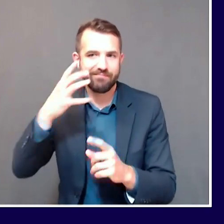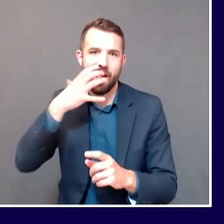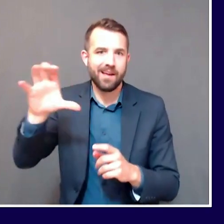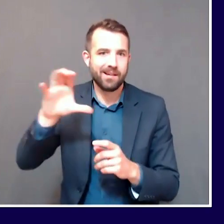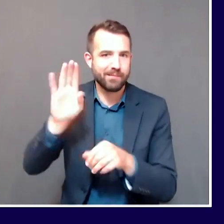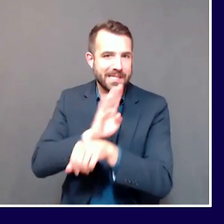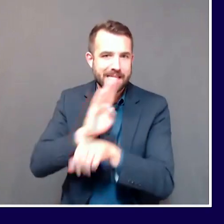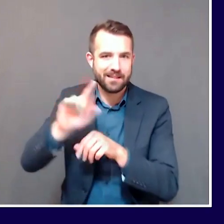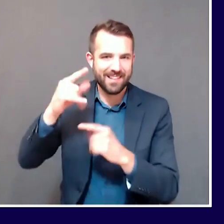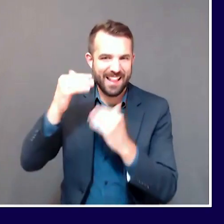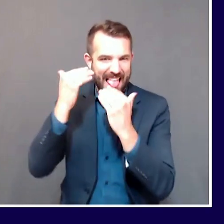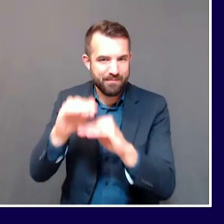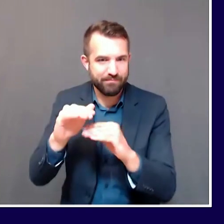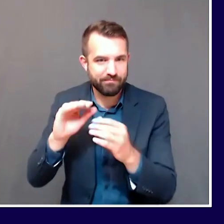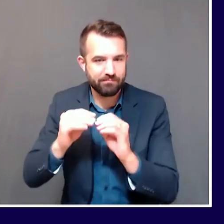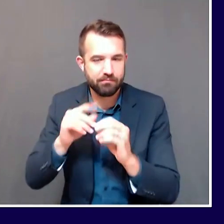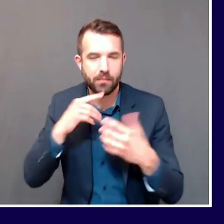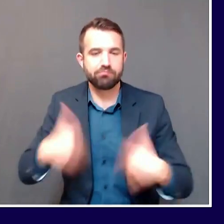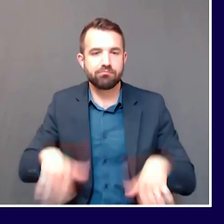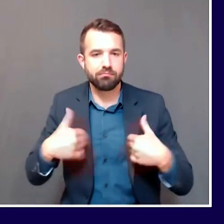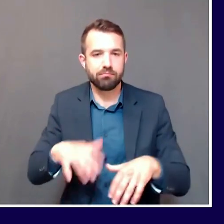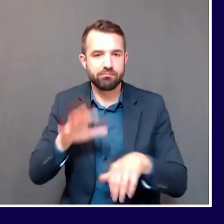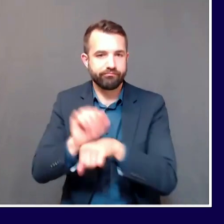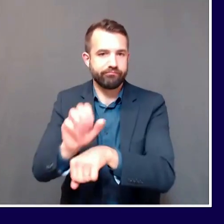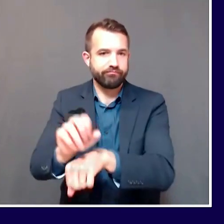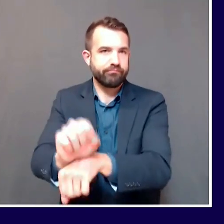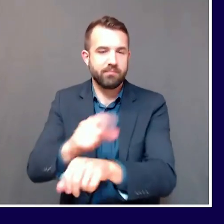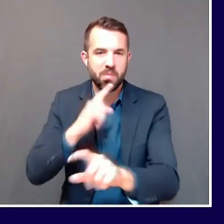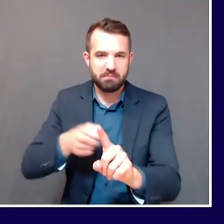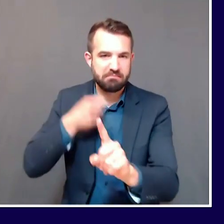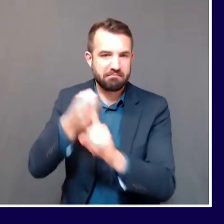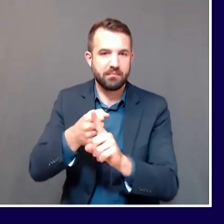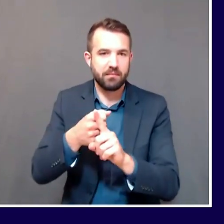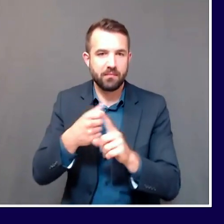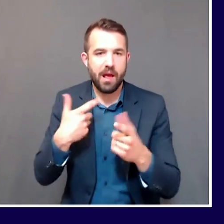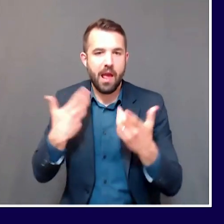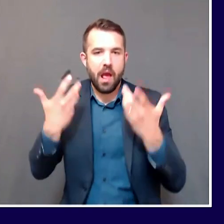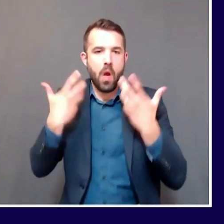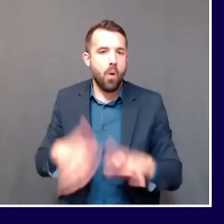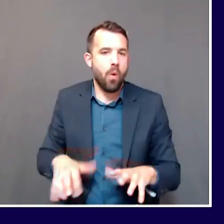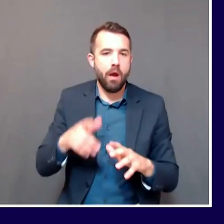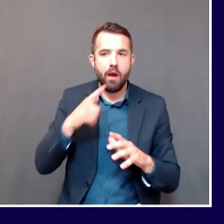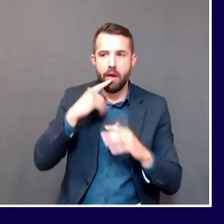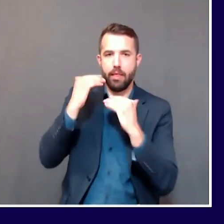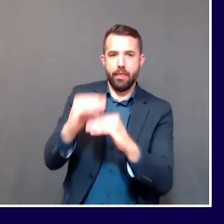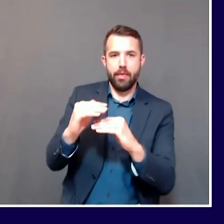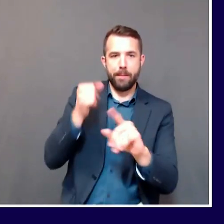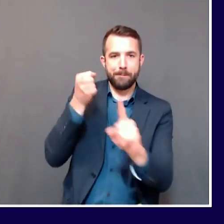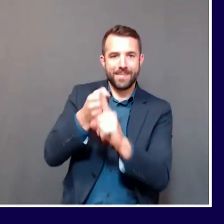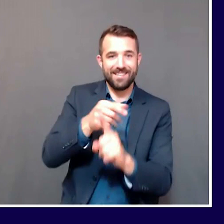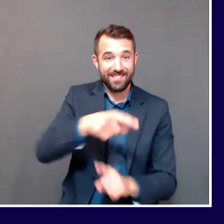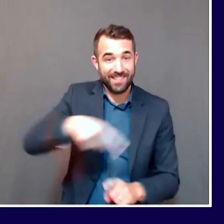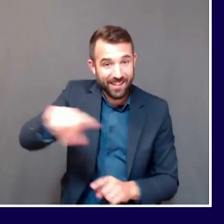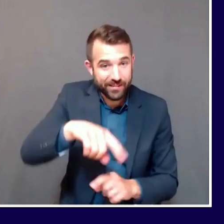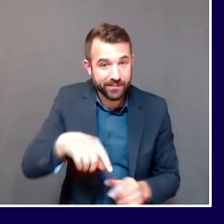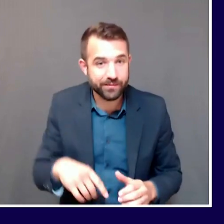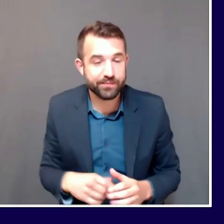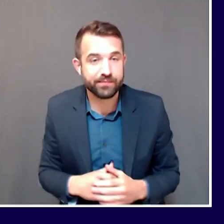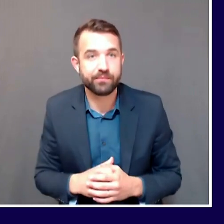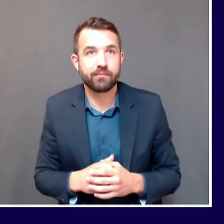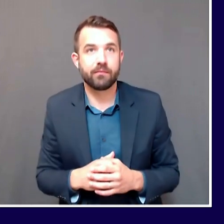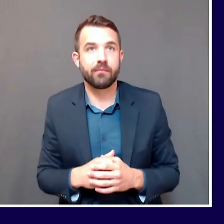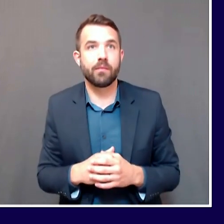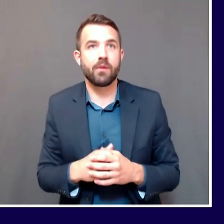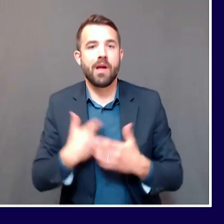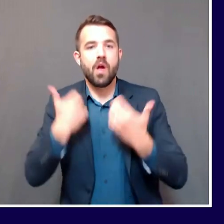alternatives that don't create artificial capacity restraints on hotels. Obviously, I think we are all working on projections for this